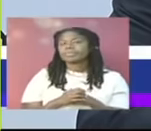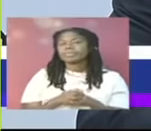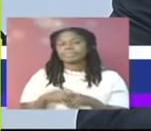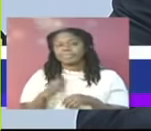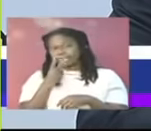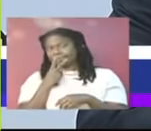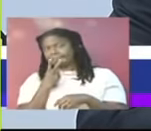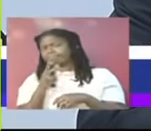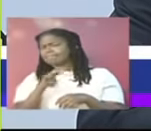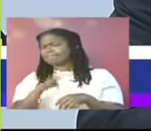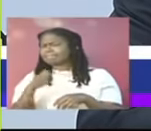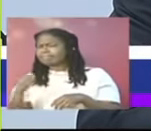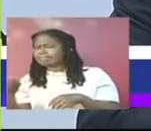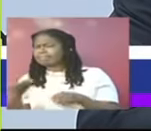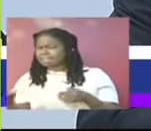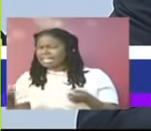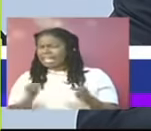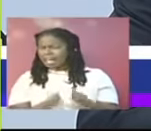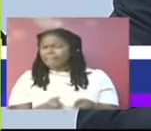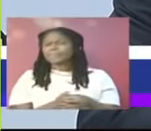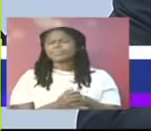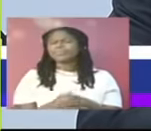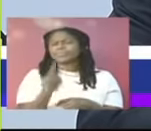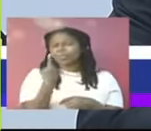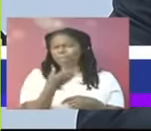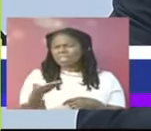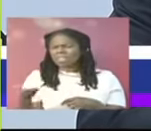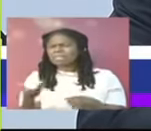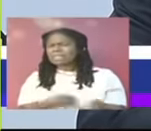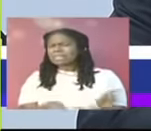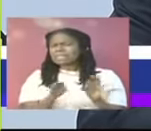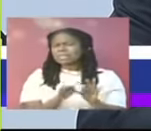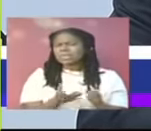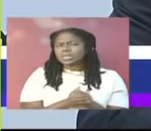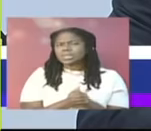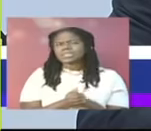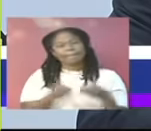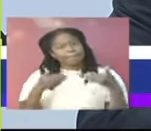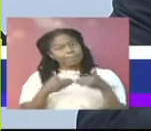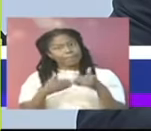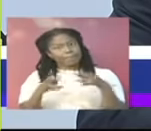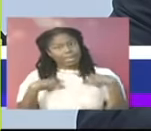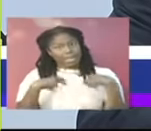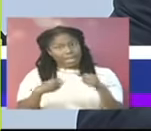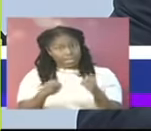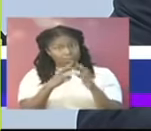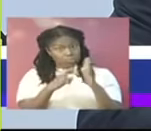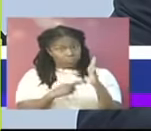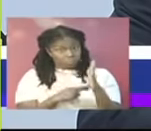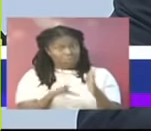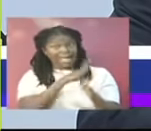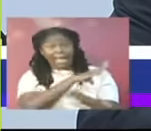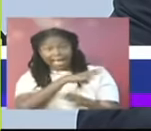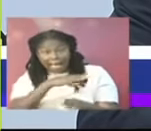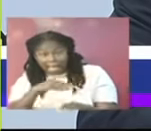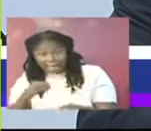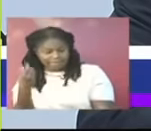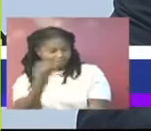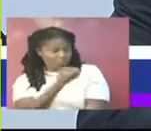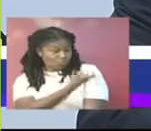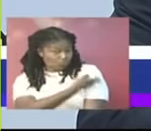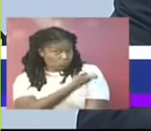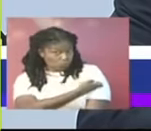at play. One force is the public health regulations and the vaccination and the other